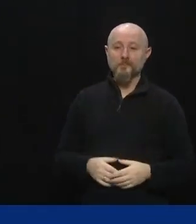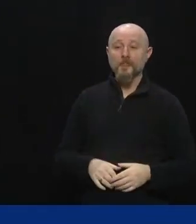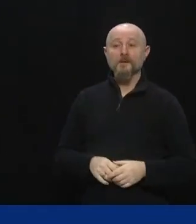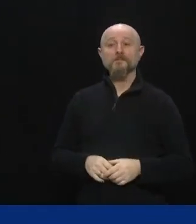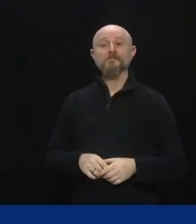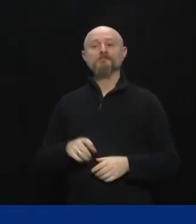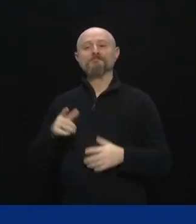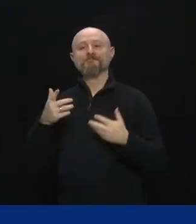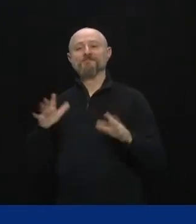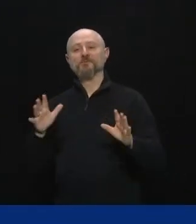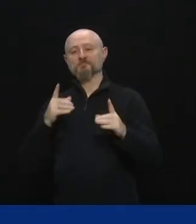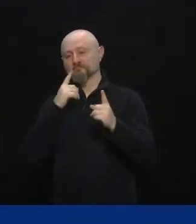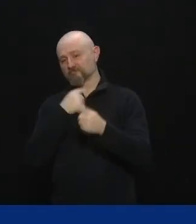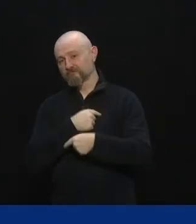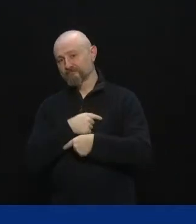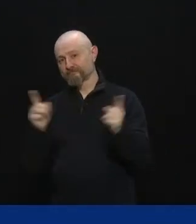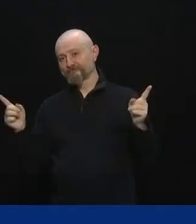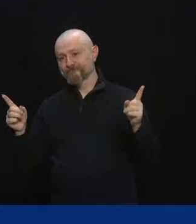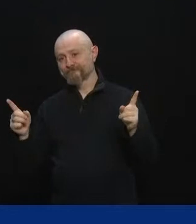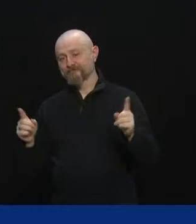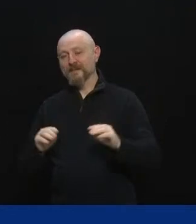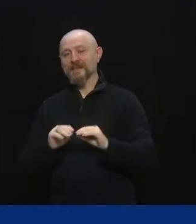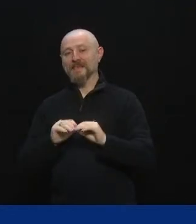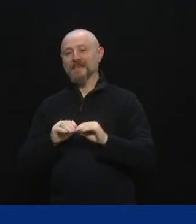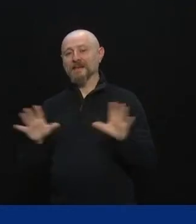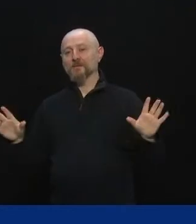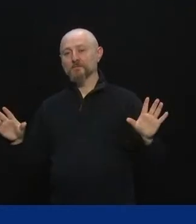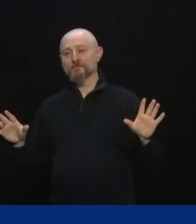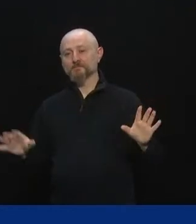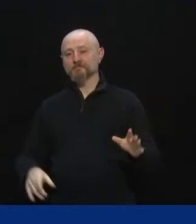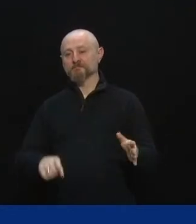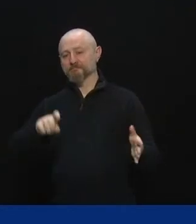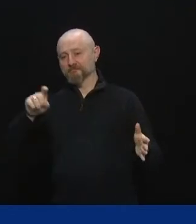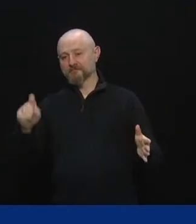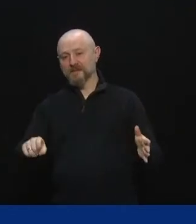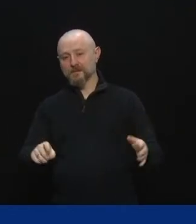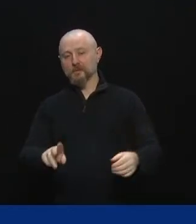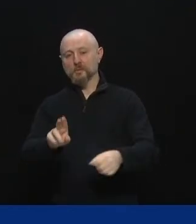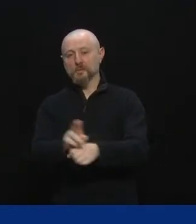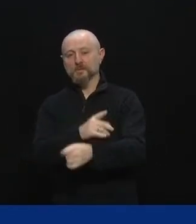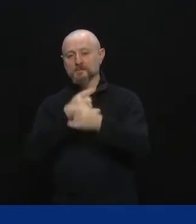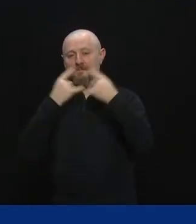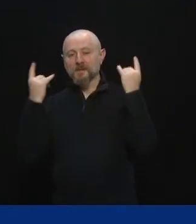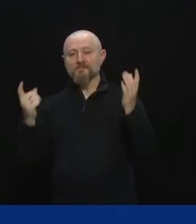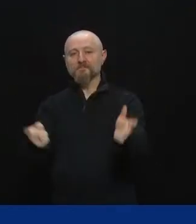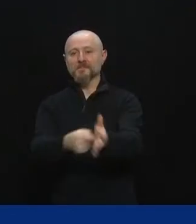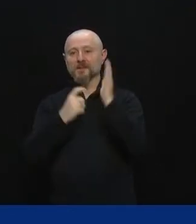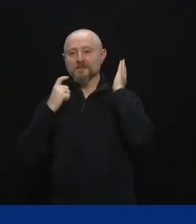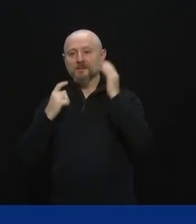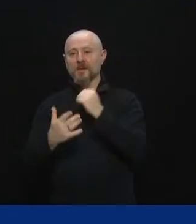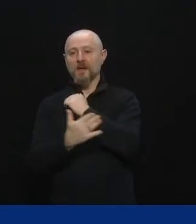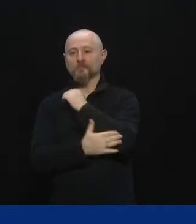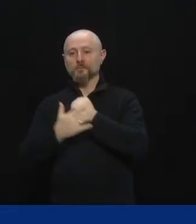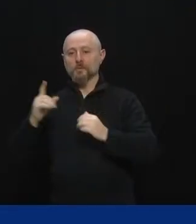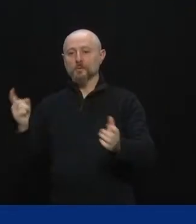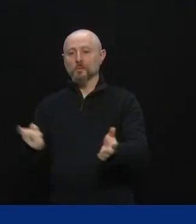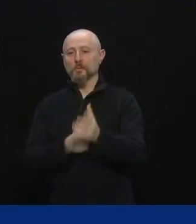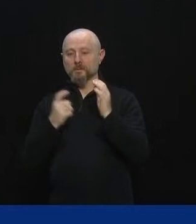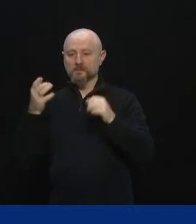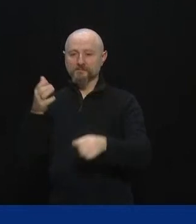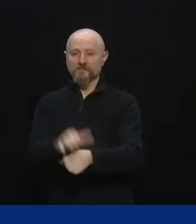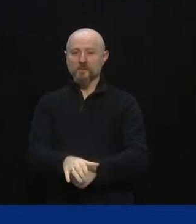strongly and said that they want this mandate to stand, that counties are required to enforce the